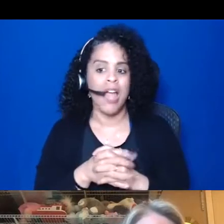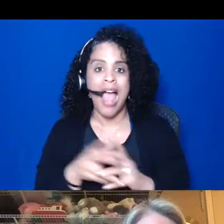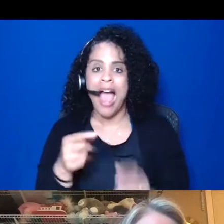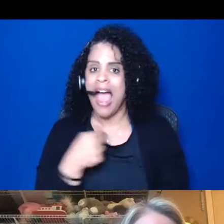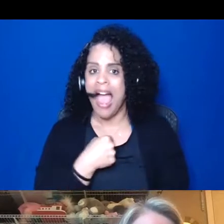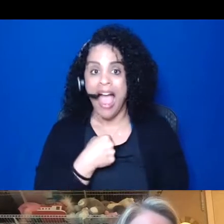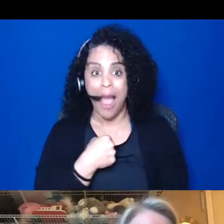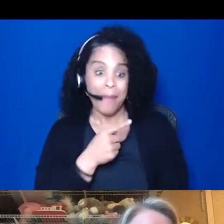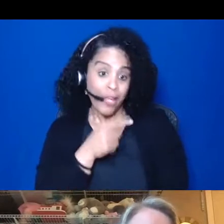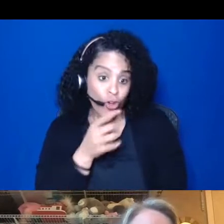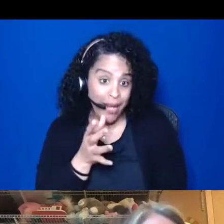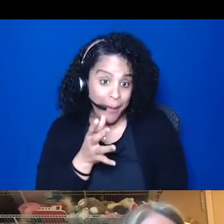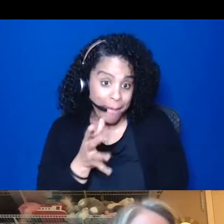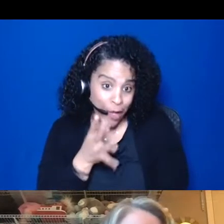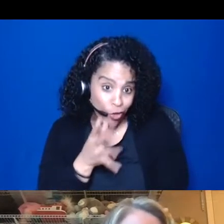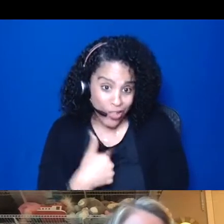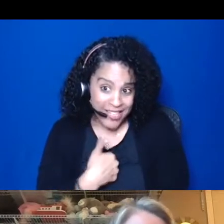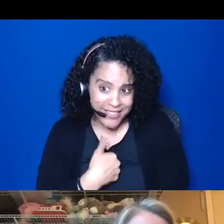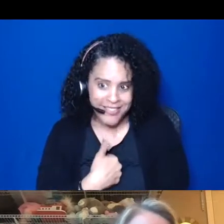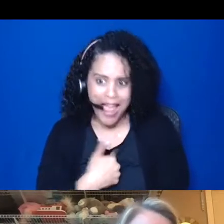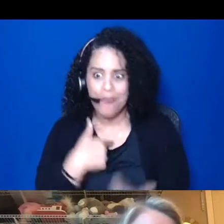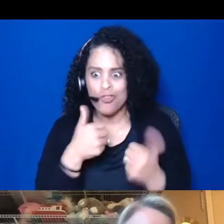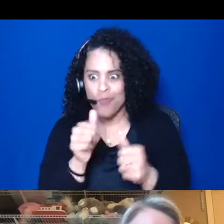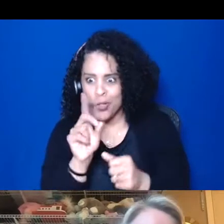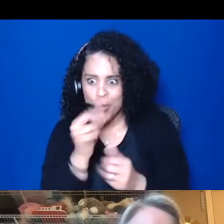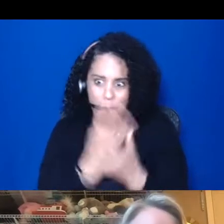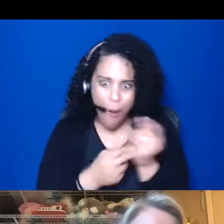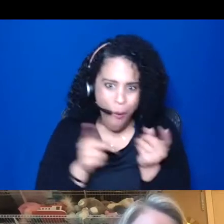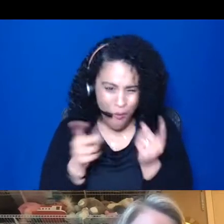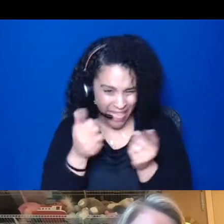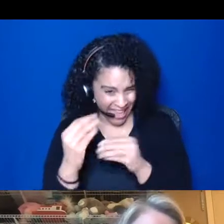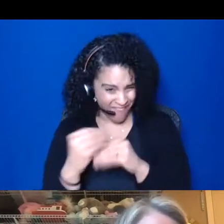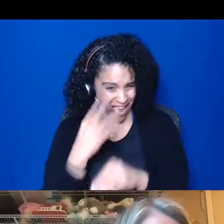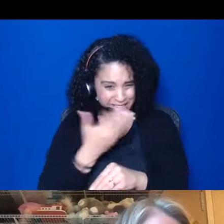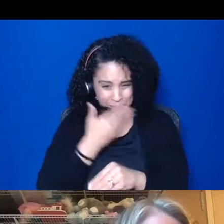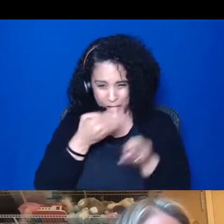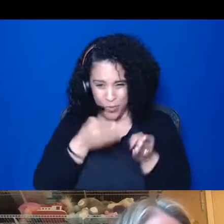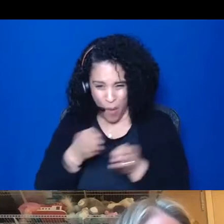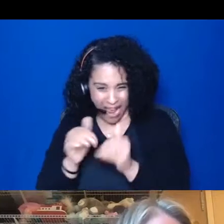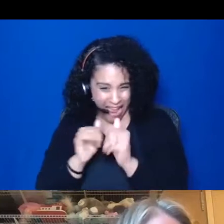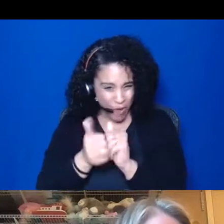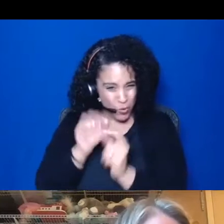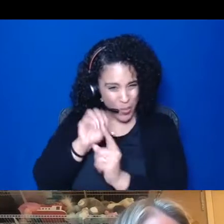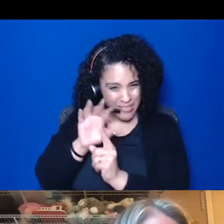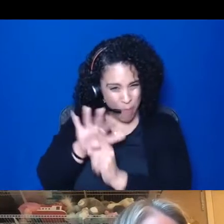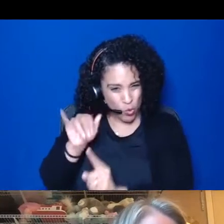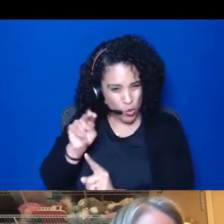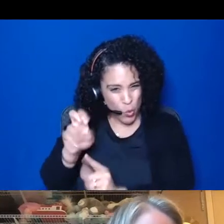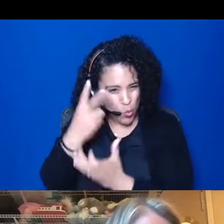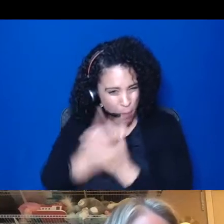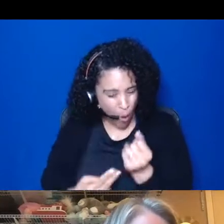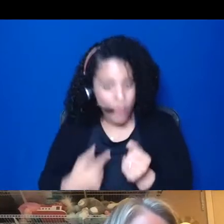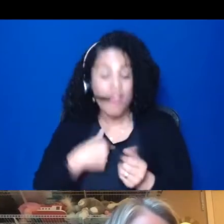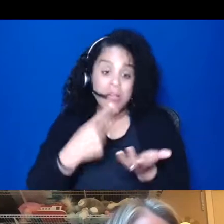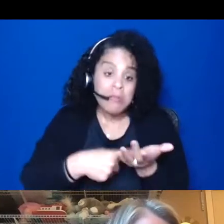I'm a hearing parent, so I'm trying to do both. And I don't know, any advice on the best way to expose her to both? Like we do